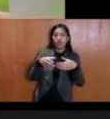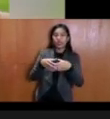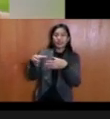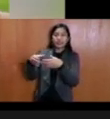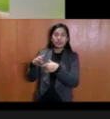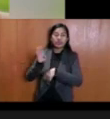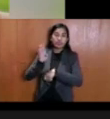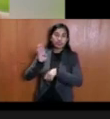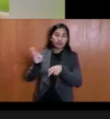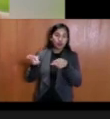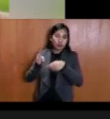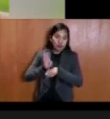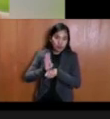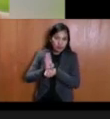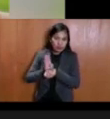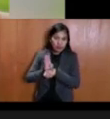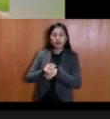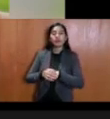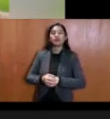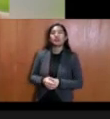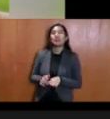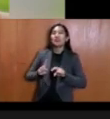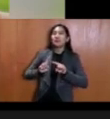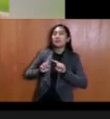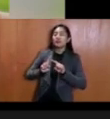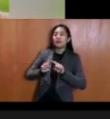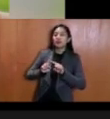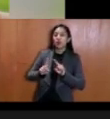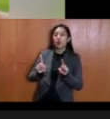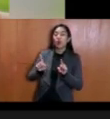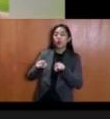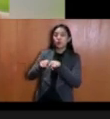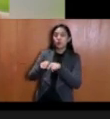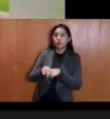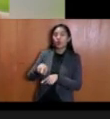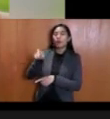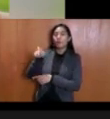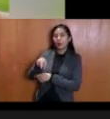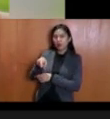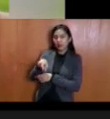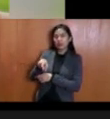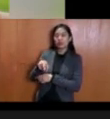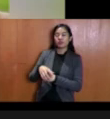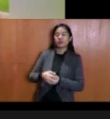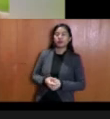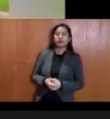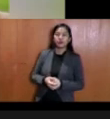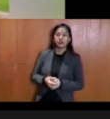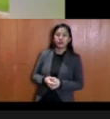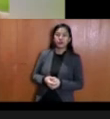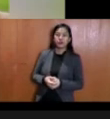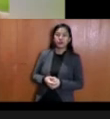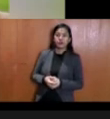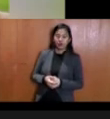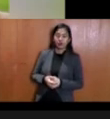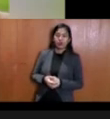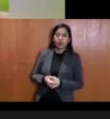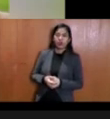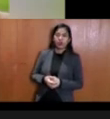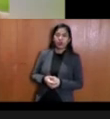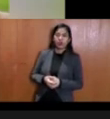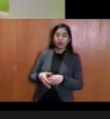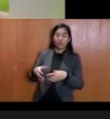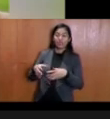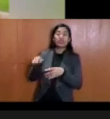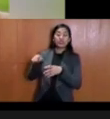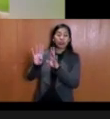they also have to equip themselves. They should understand the risks that they are